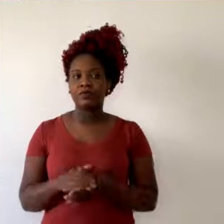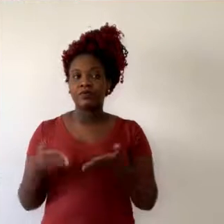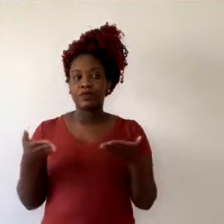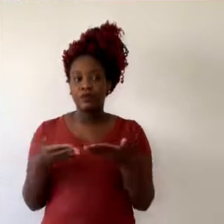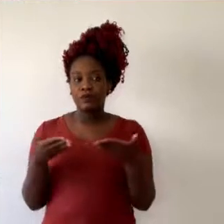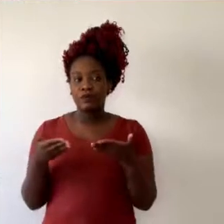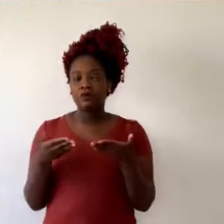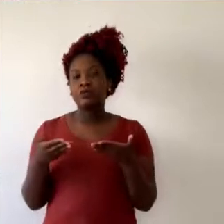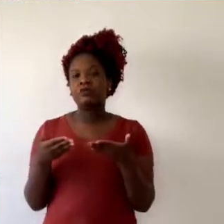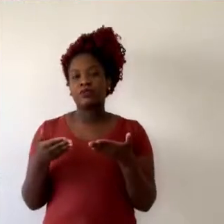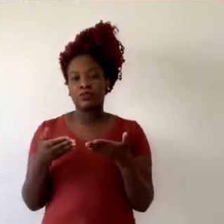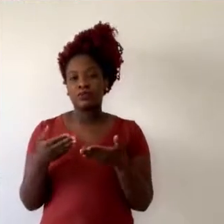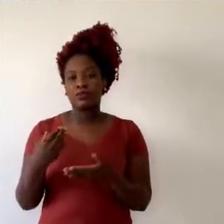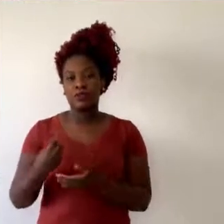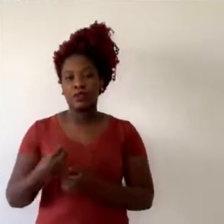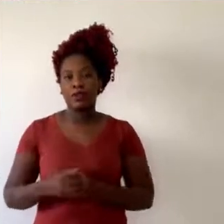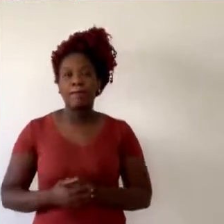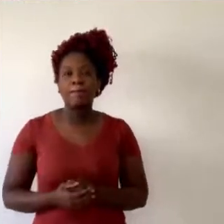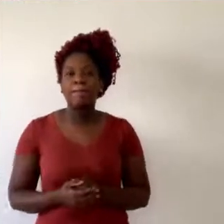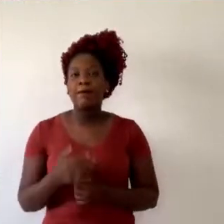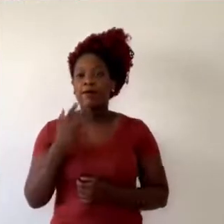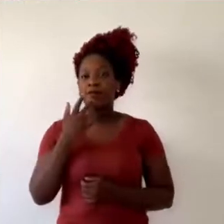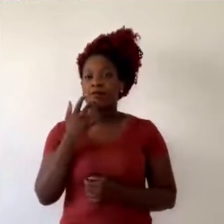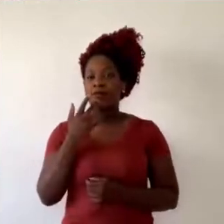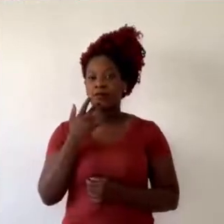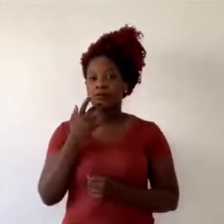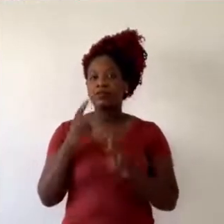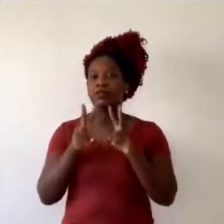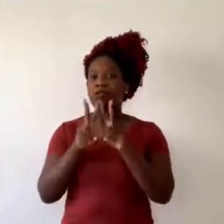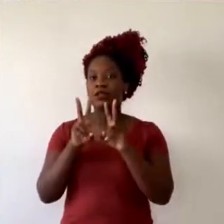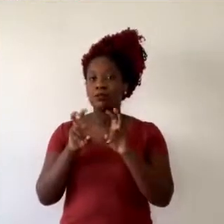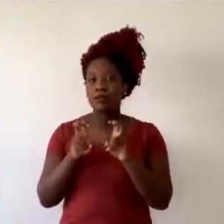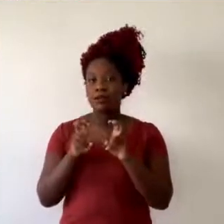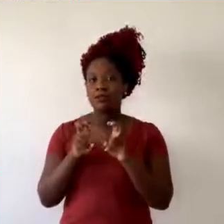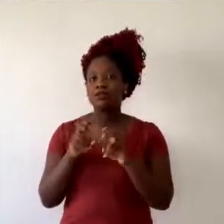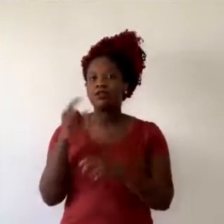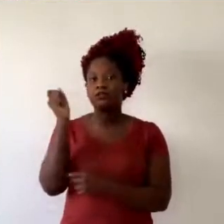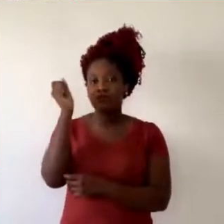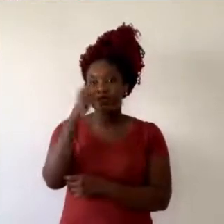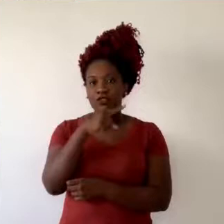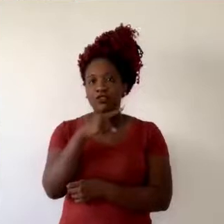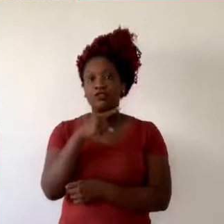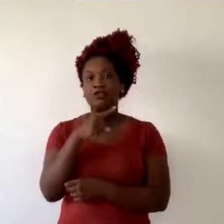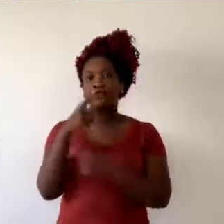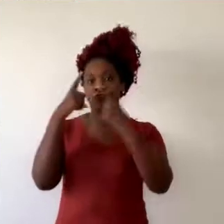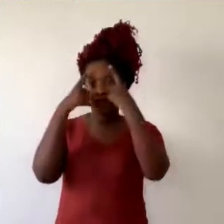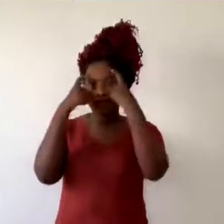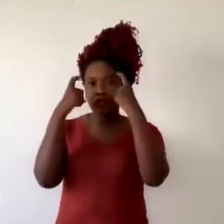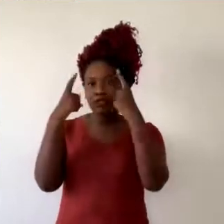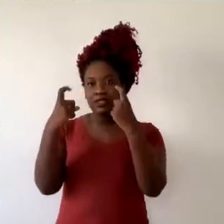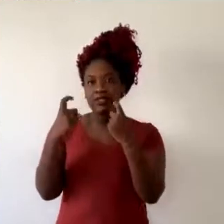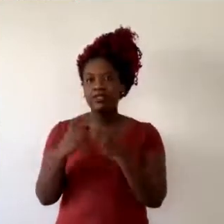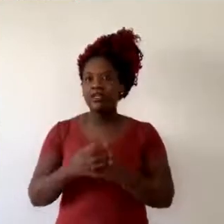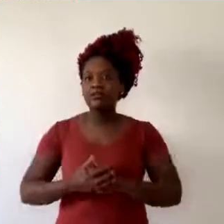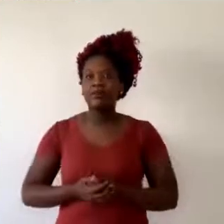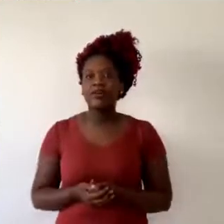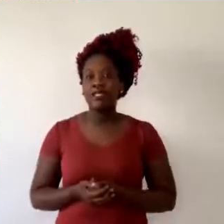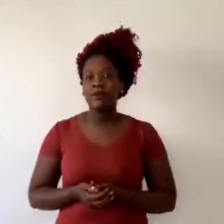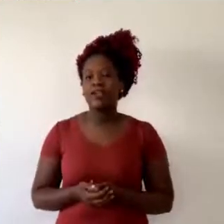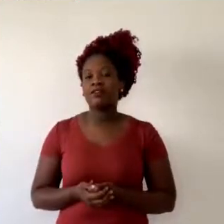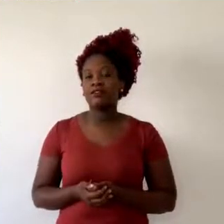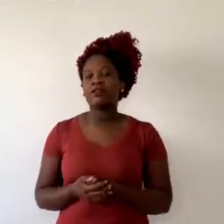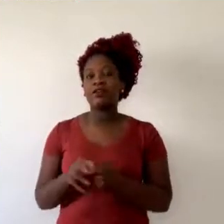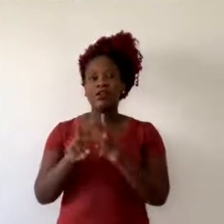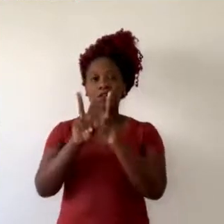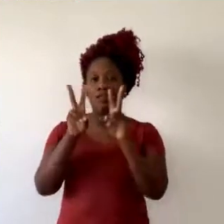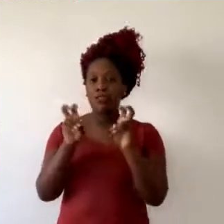today we're here to talk about a very delicate and difficult theme, which is gender violence in Brazil. And exactly because